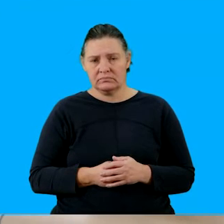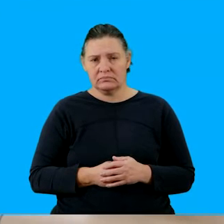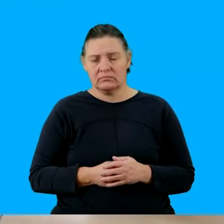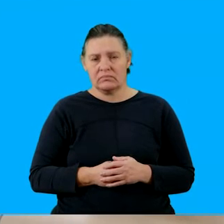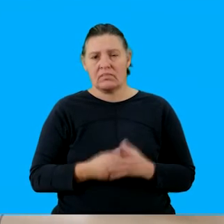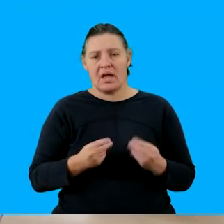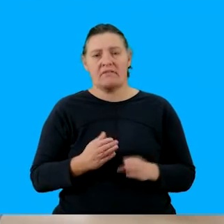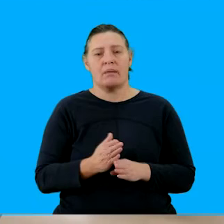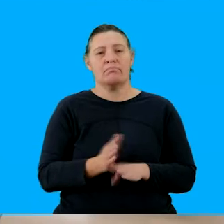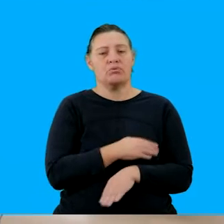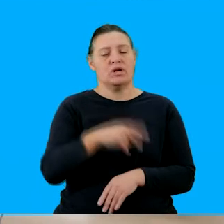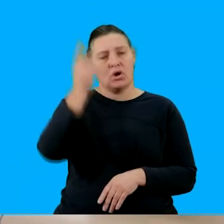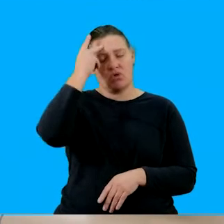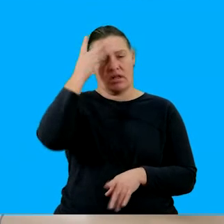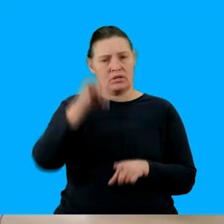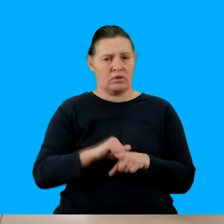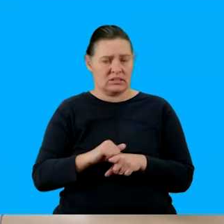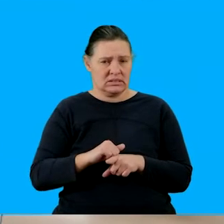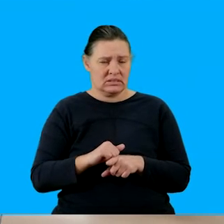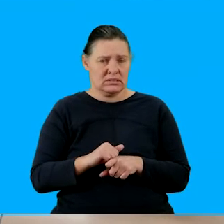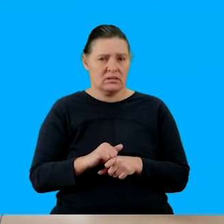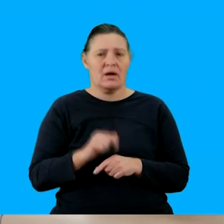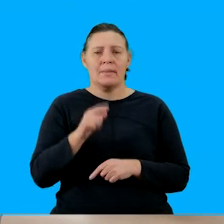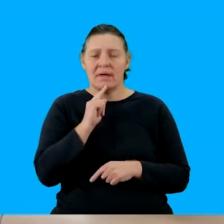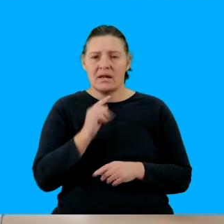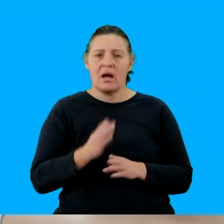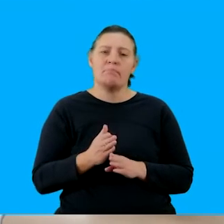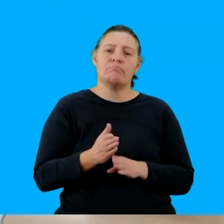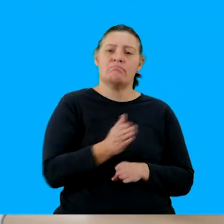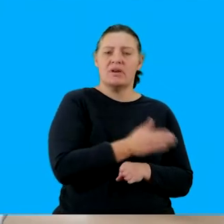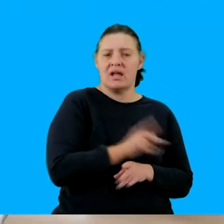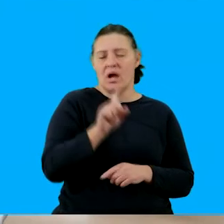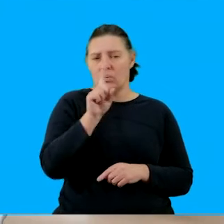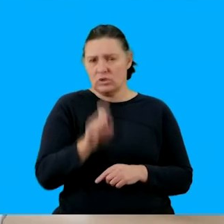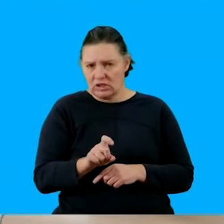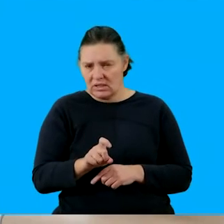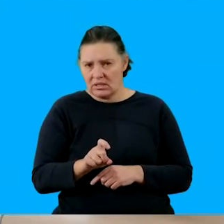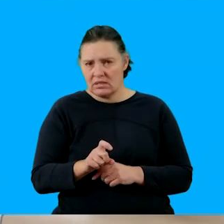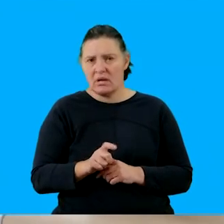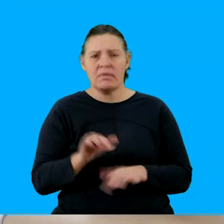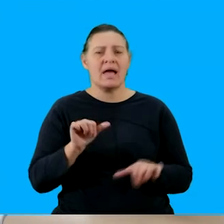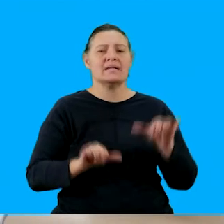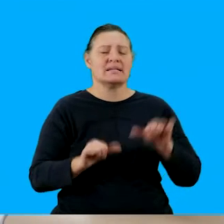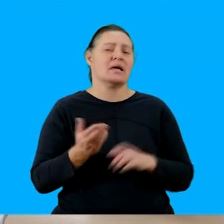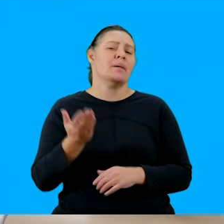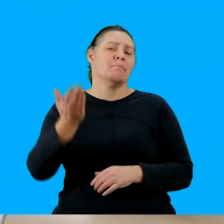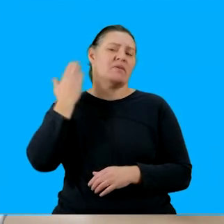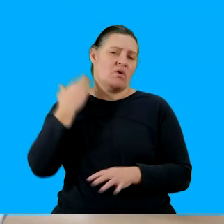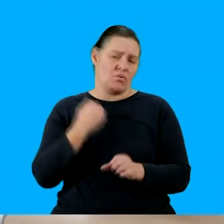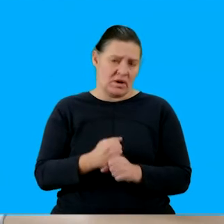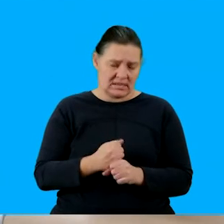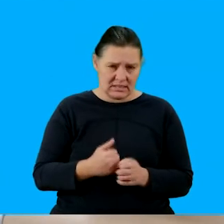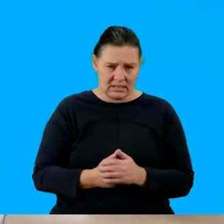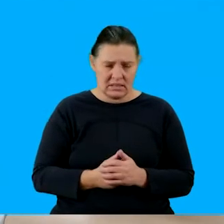Then we have a pre-knowledge practice. This is now a previous question that was assessed in your previous